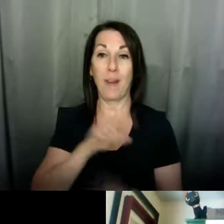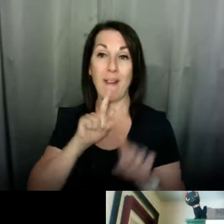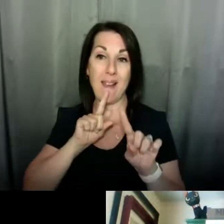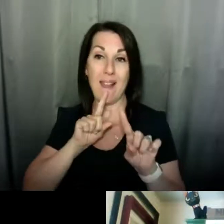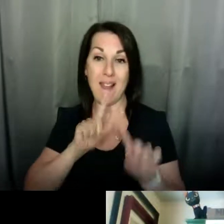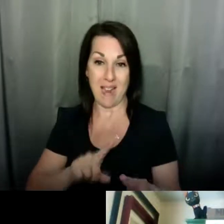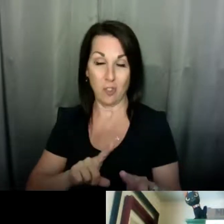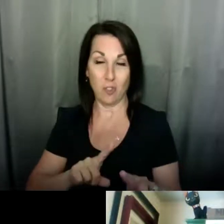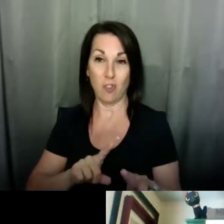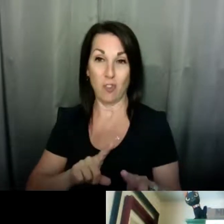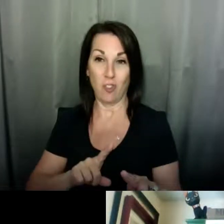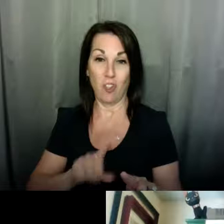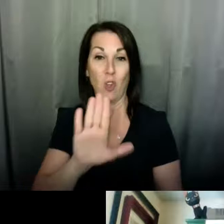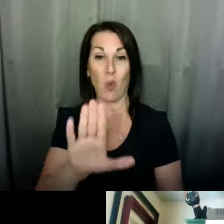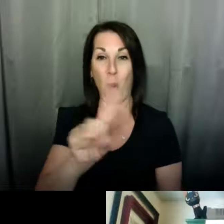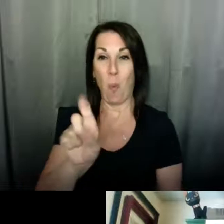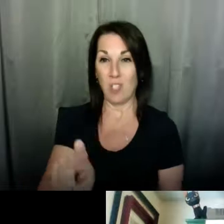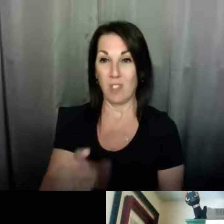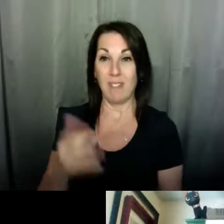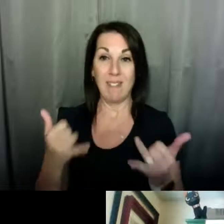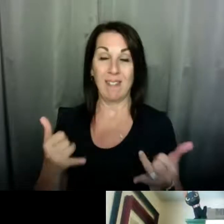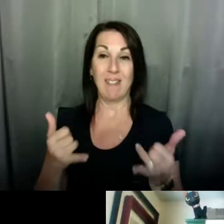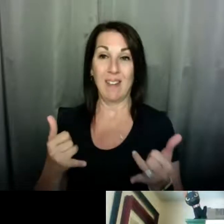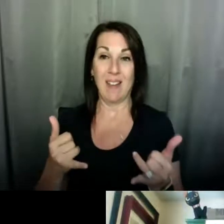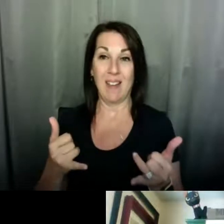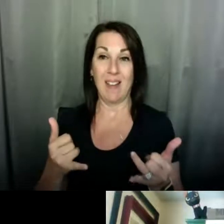we get to you. And